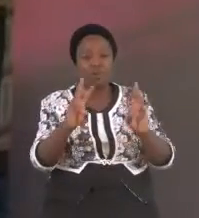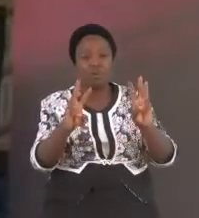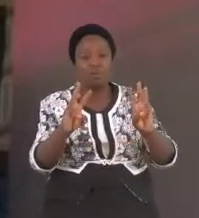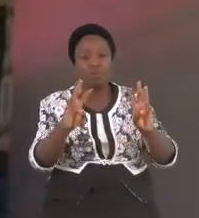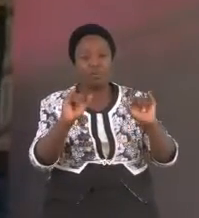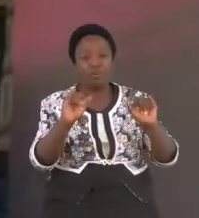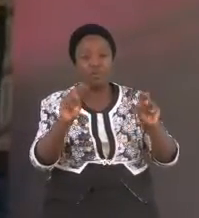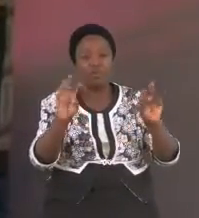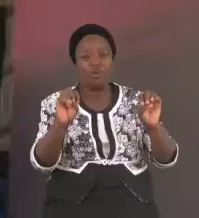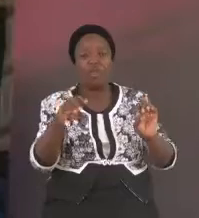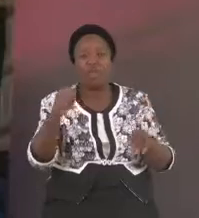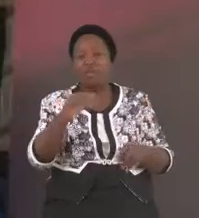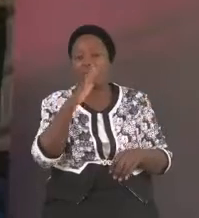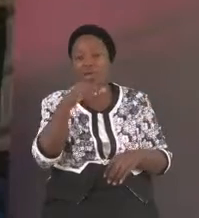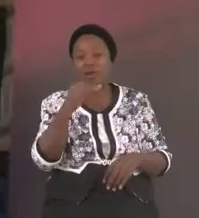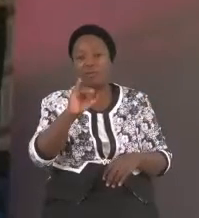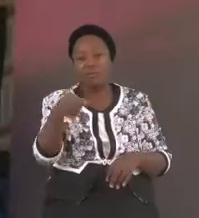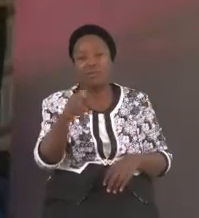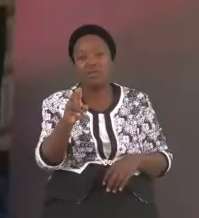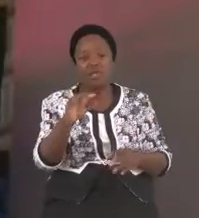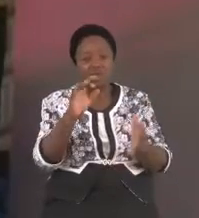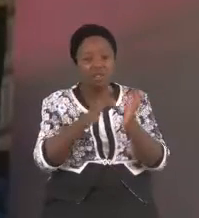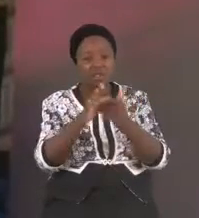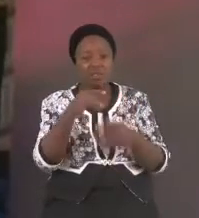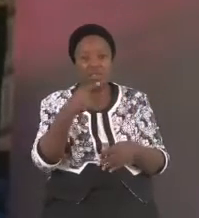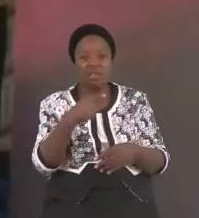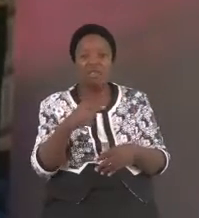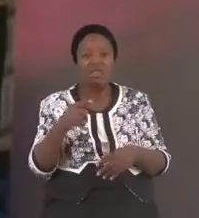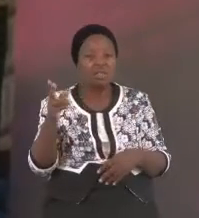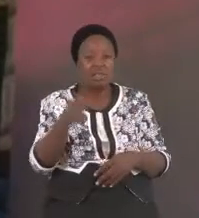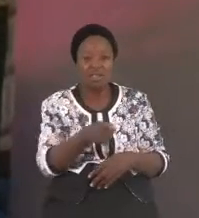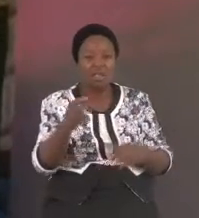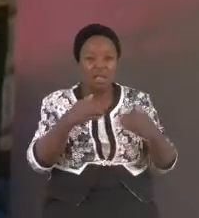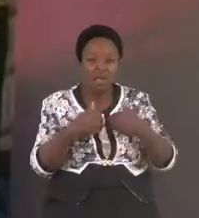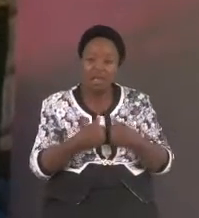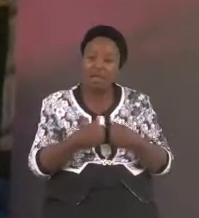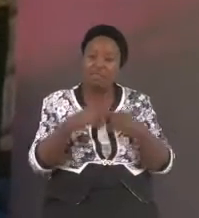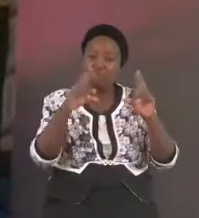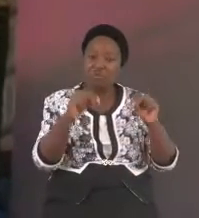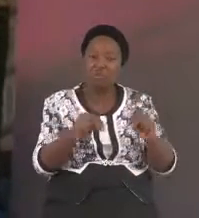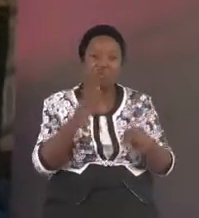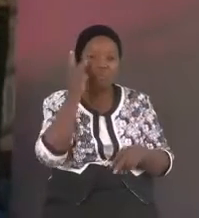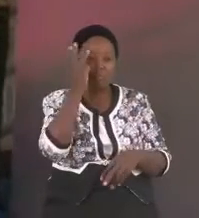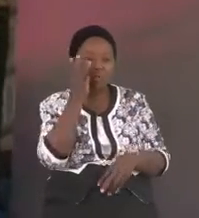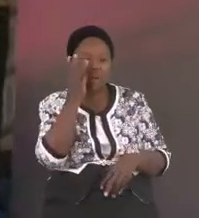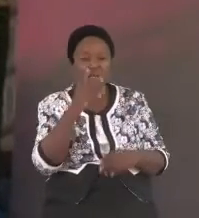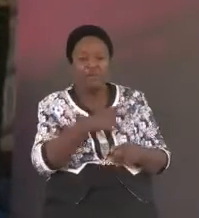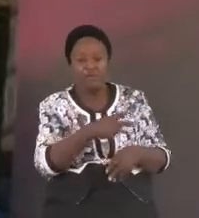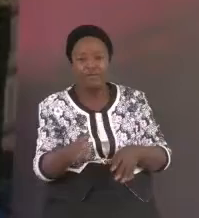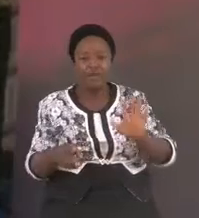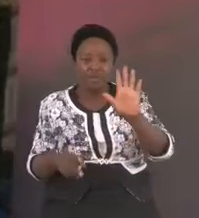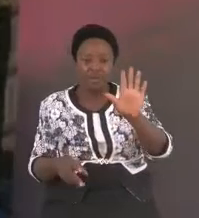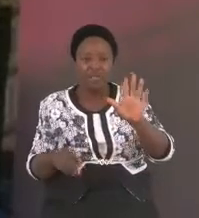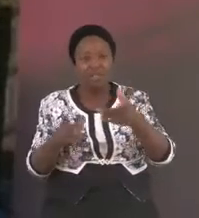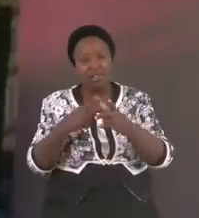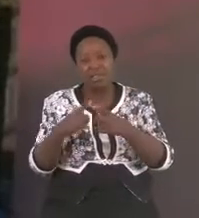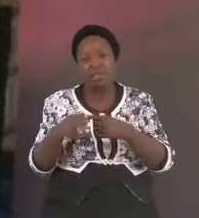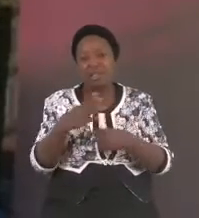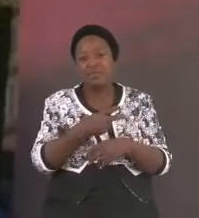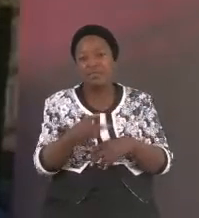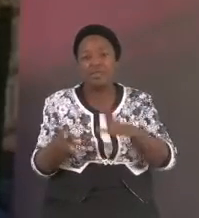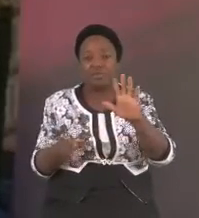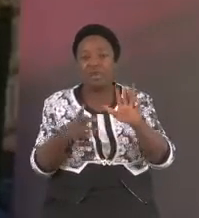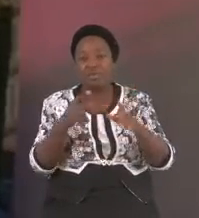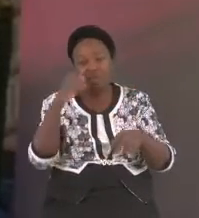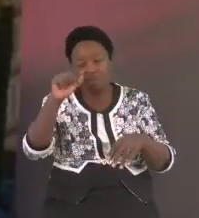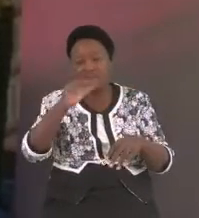have no one look at verse 5. in verse 5 his mother saith unto the servants